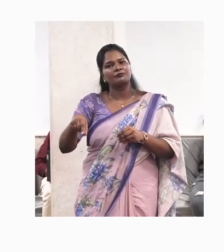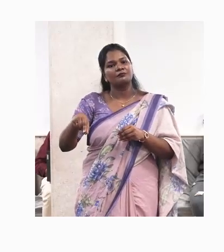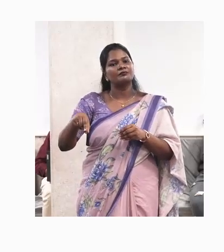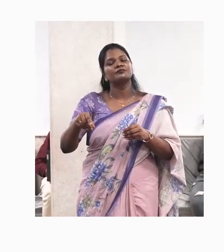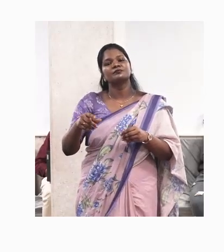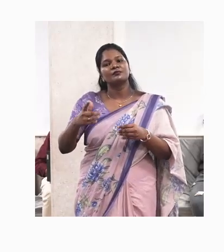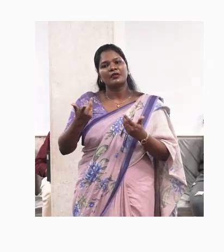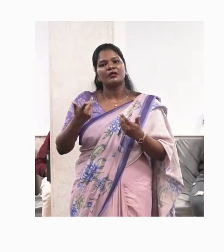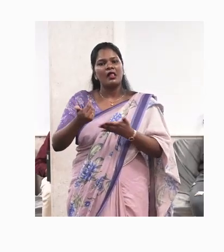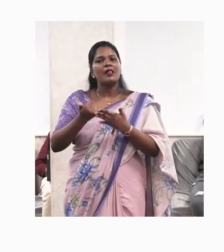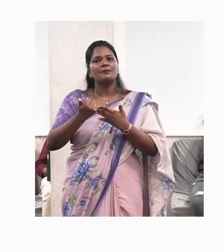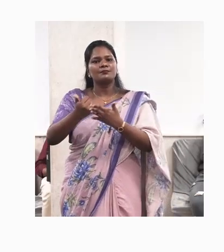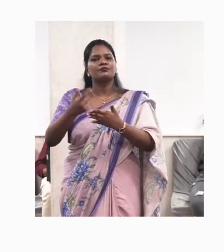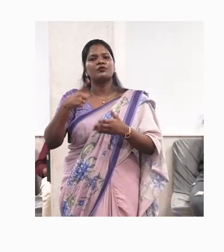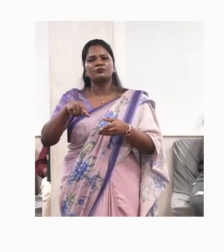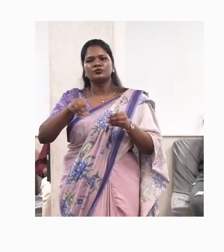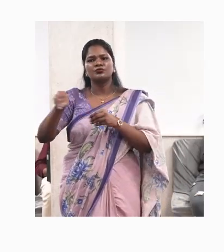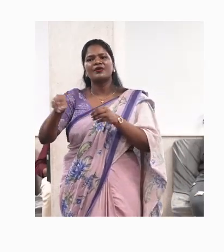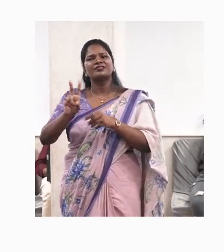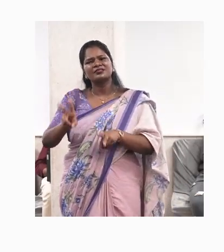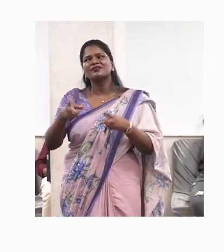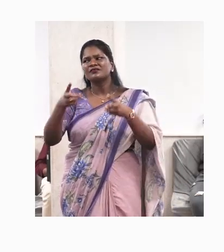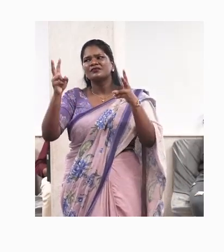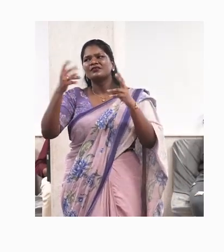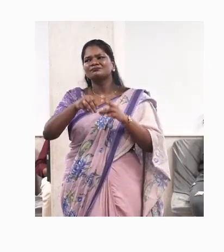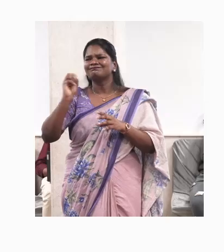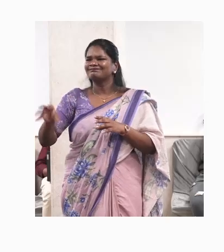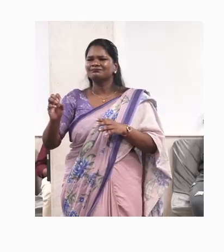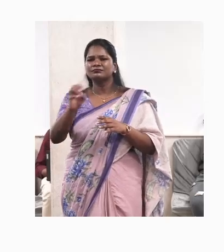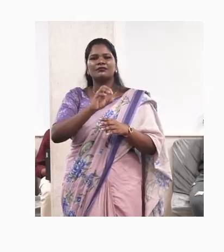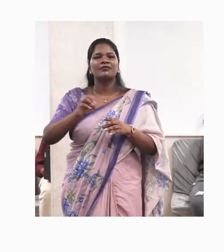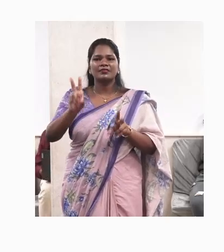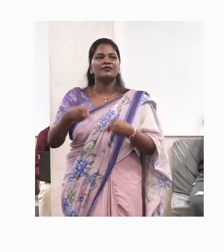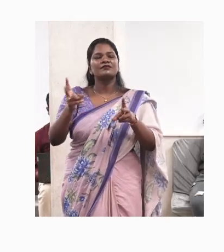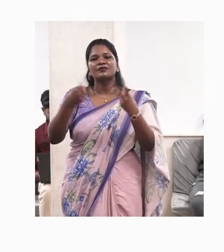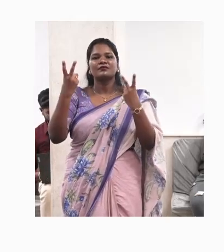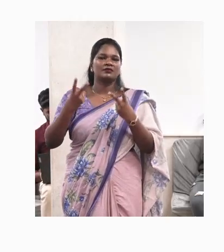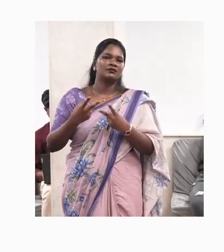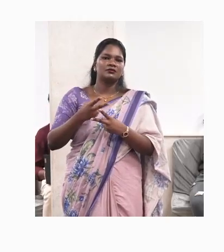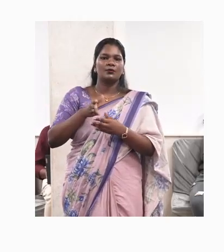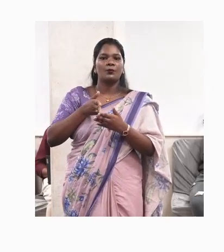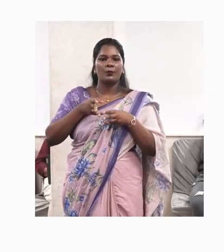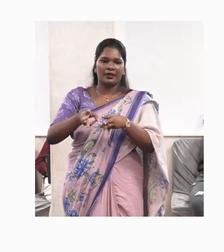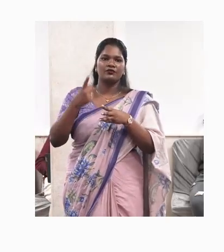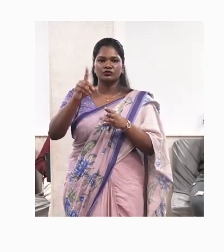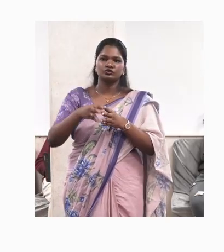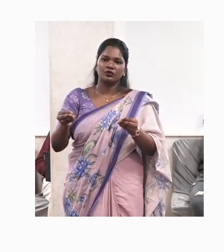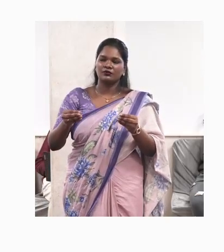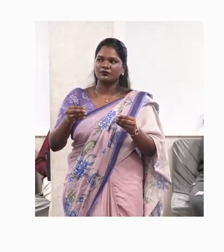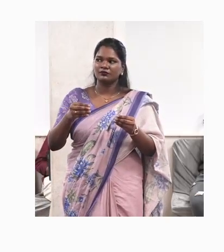something that really helped her. So there are different, to put together different modality, I think, is always